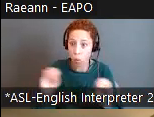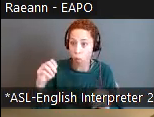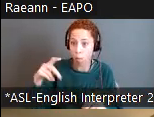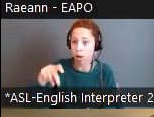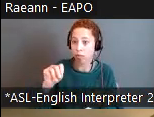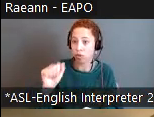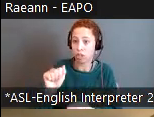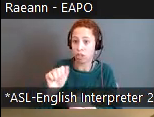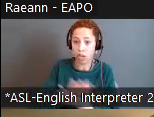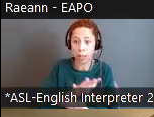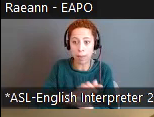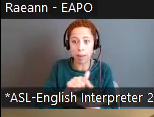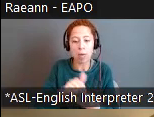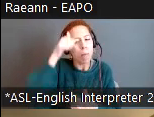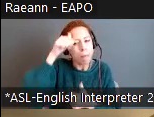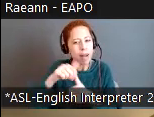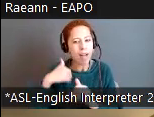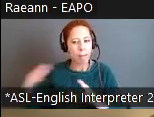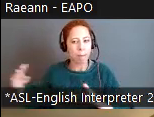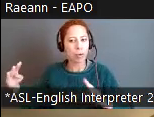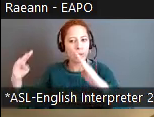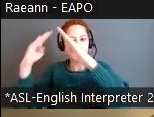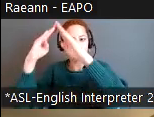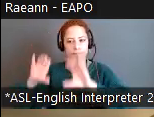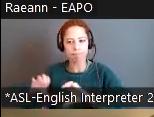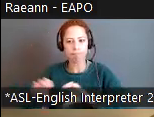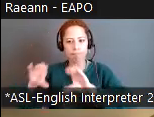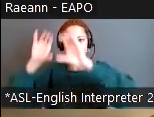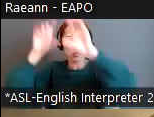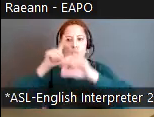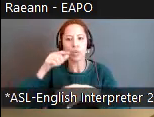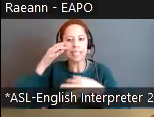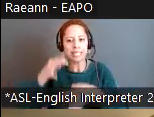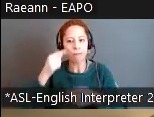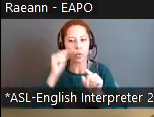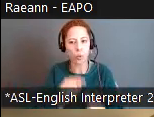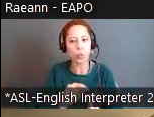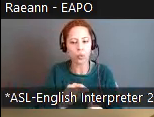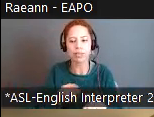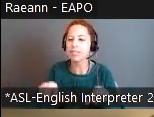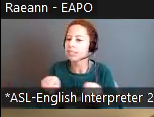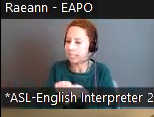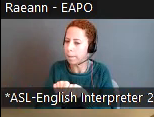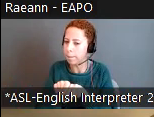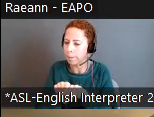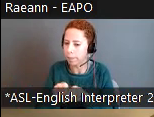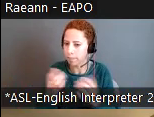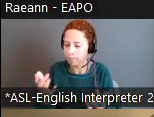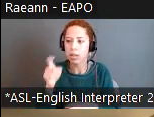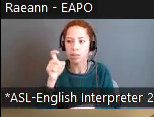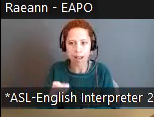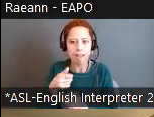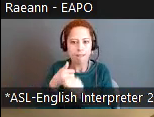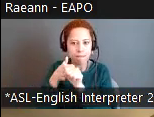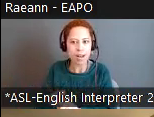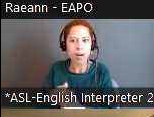that pyramid I showed you, right? There's a hierarchy of people who are going to make decisions for you. The same principles apply, right? They need to be following